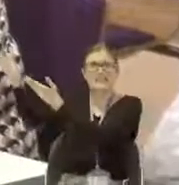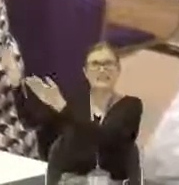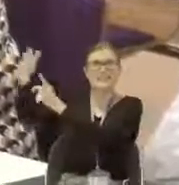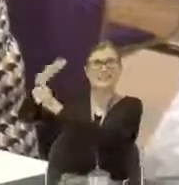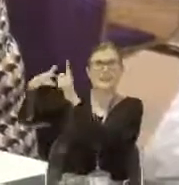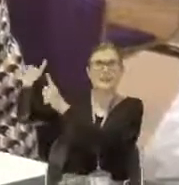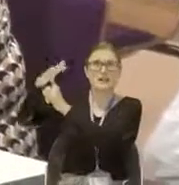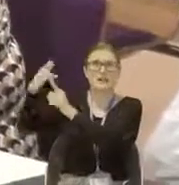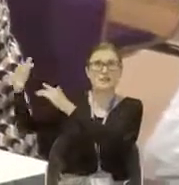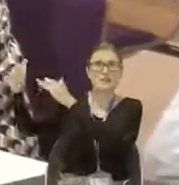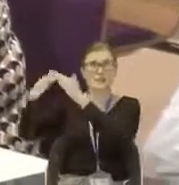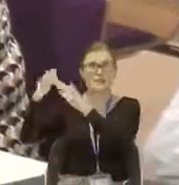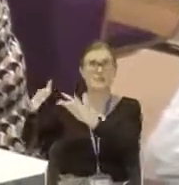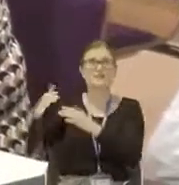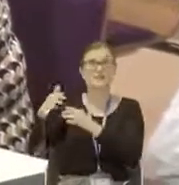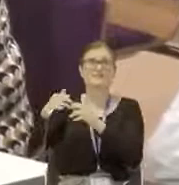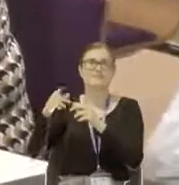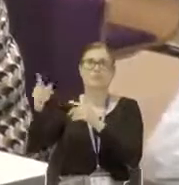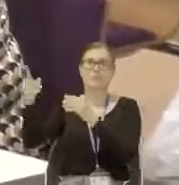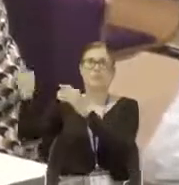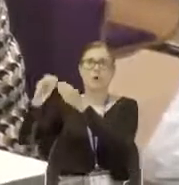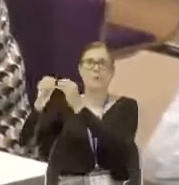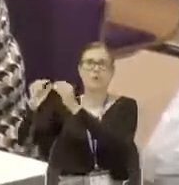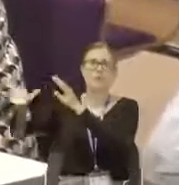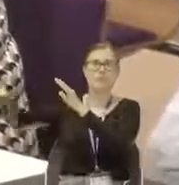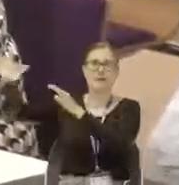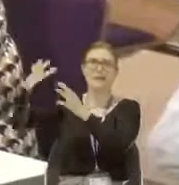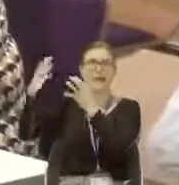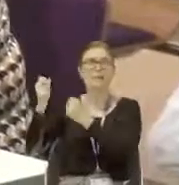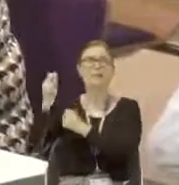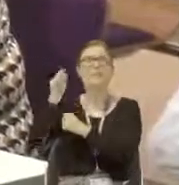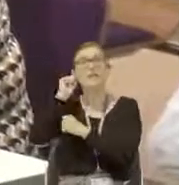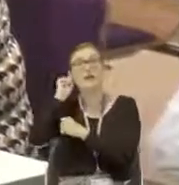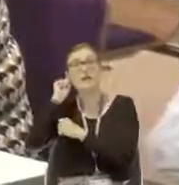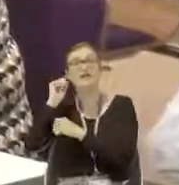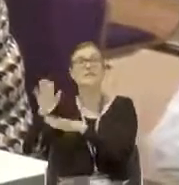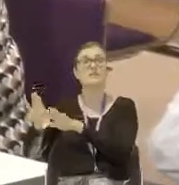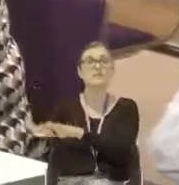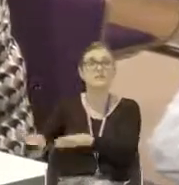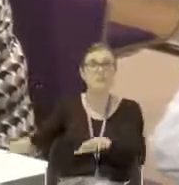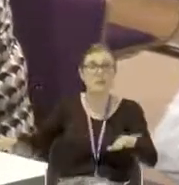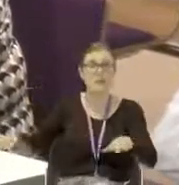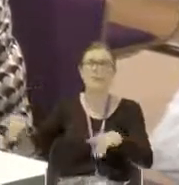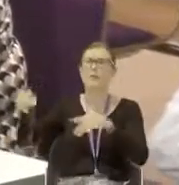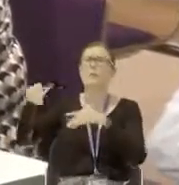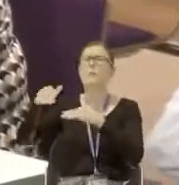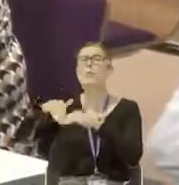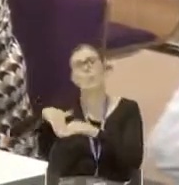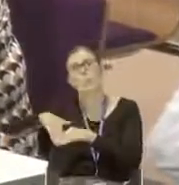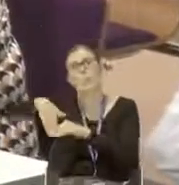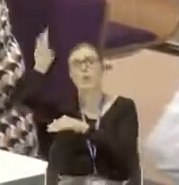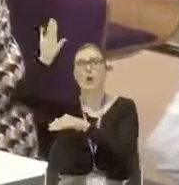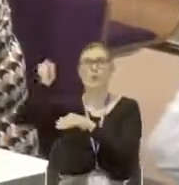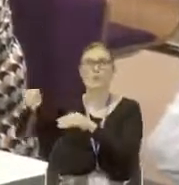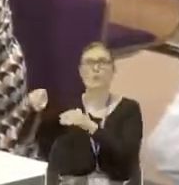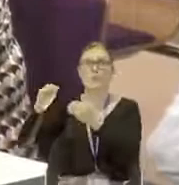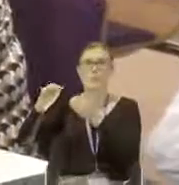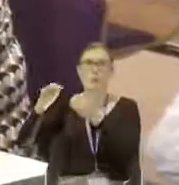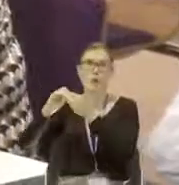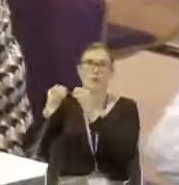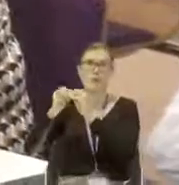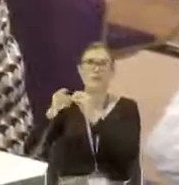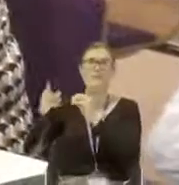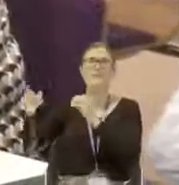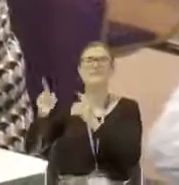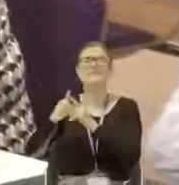and children, who are most affected by the consequences of war. During armed conflict, children